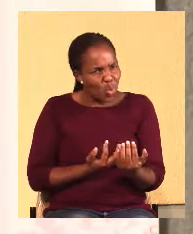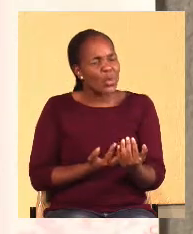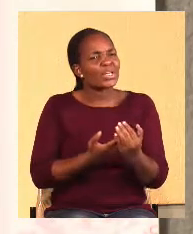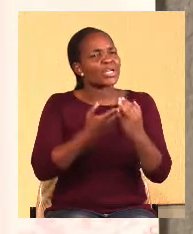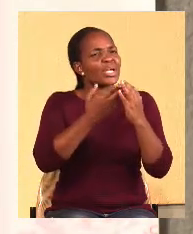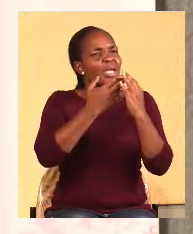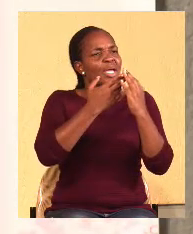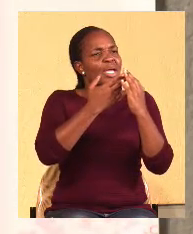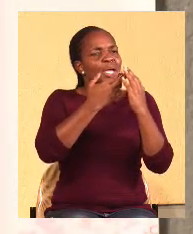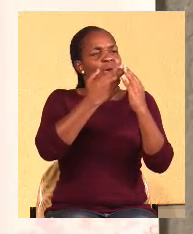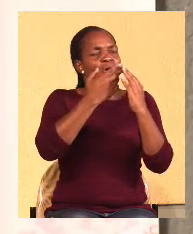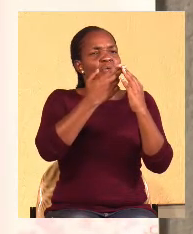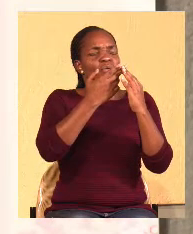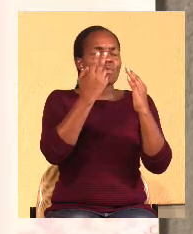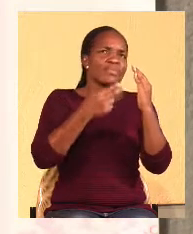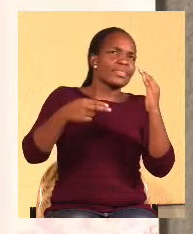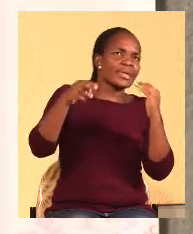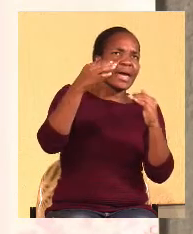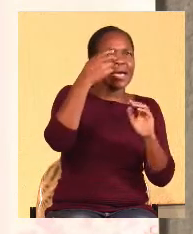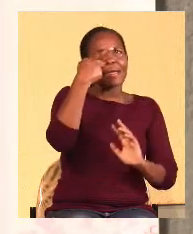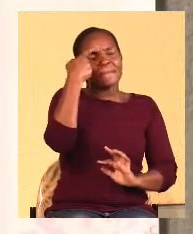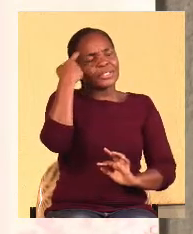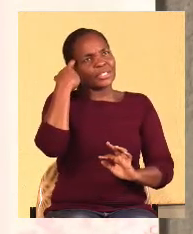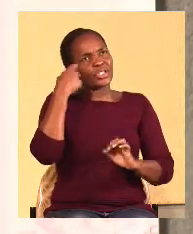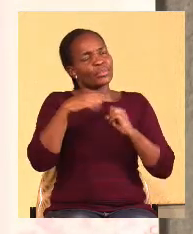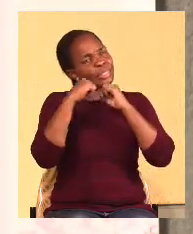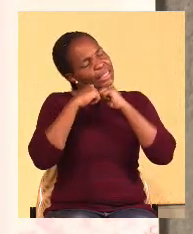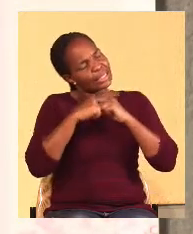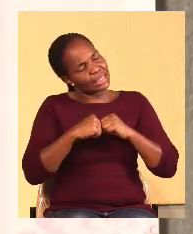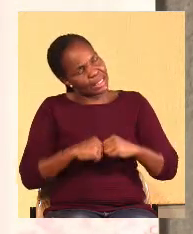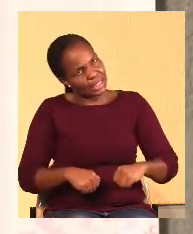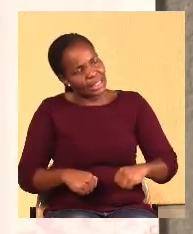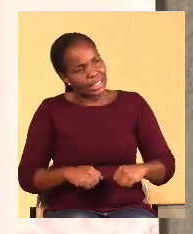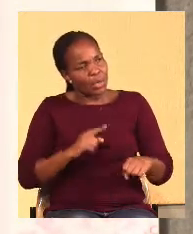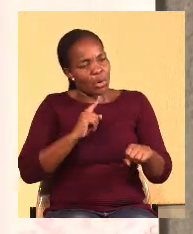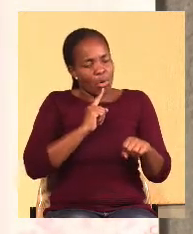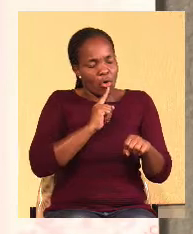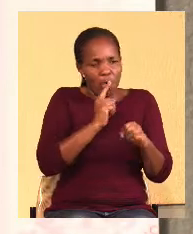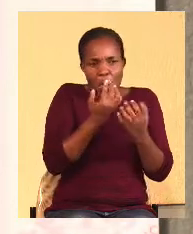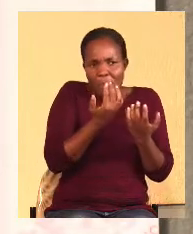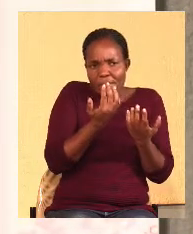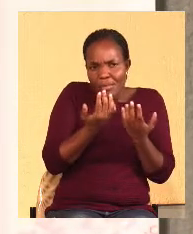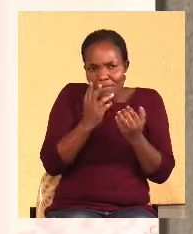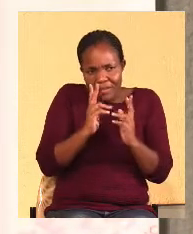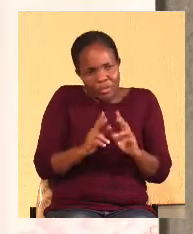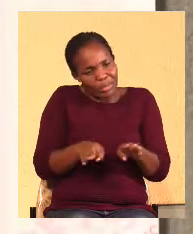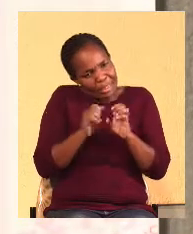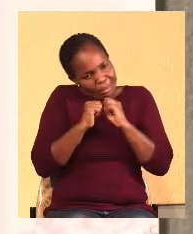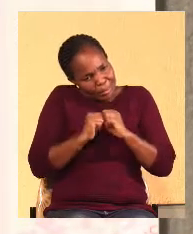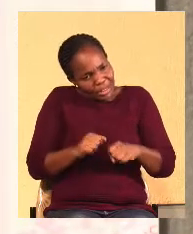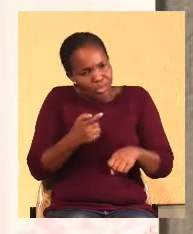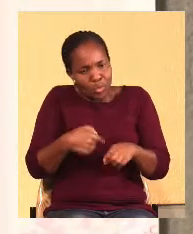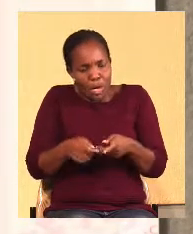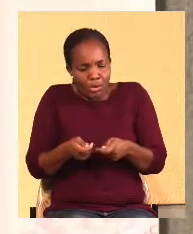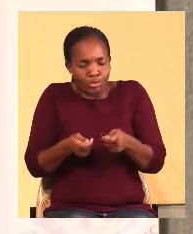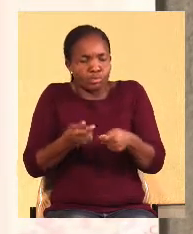passed by some other ministries, or can they go ahead and show initiative to do what they would want to do, for